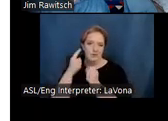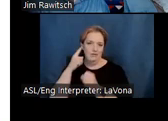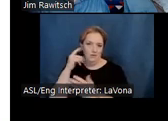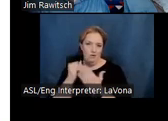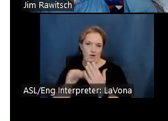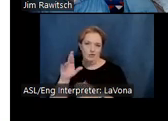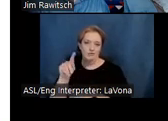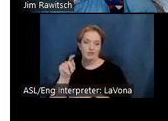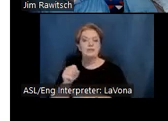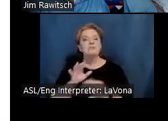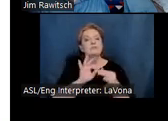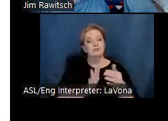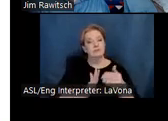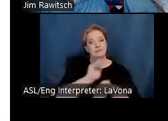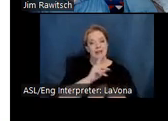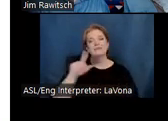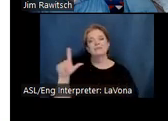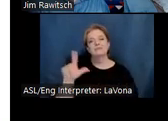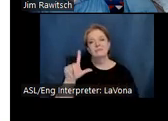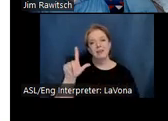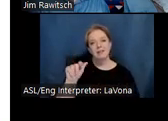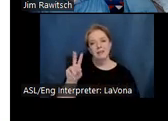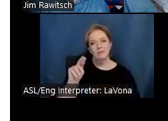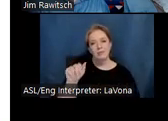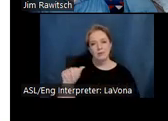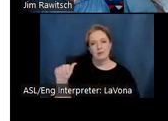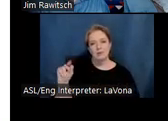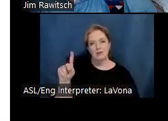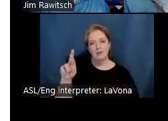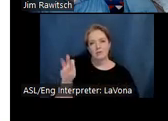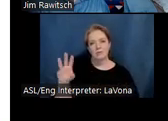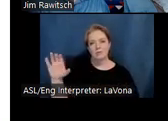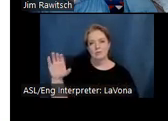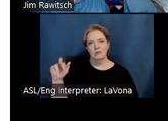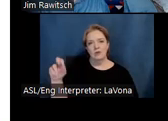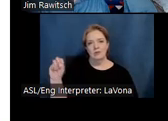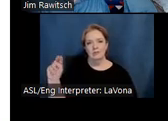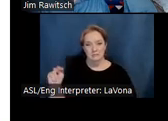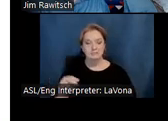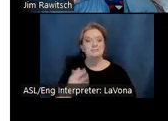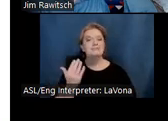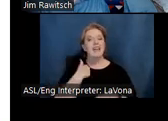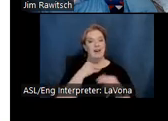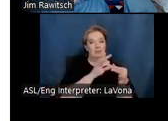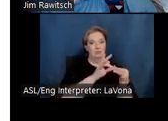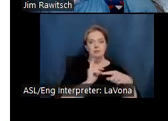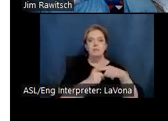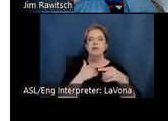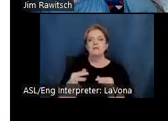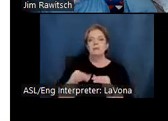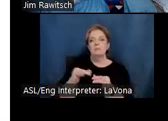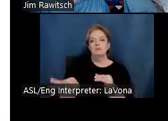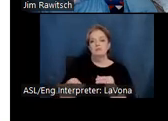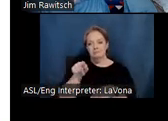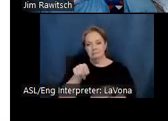is Lavona Andrew Carson. Along with ASL interpretation, English language captions are available by clicking